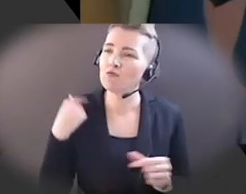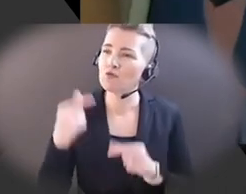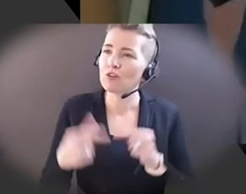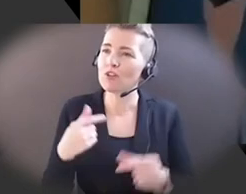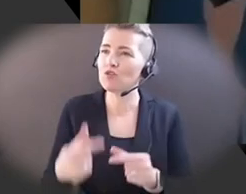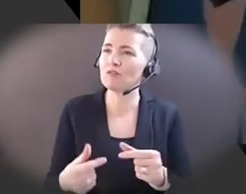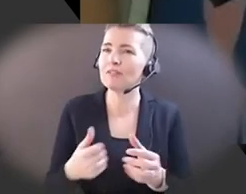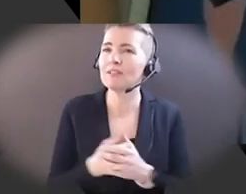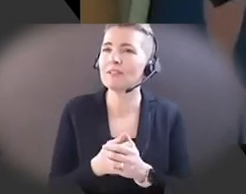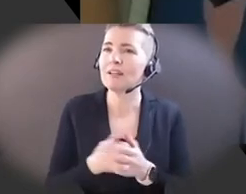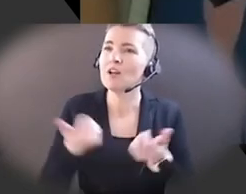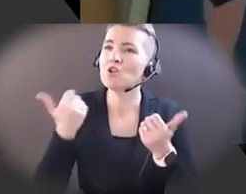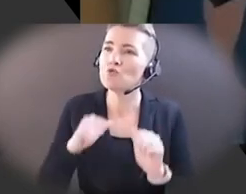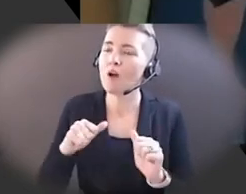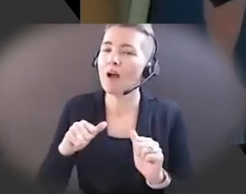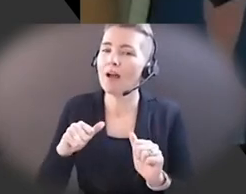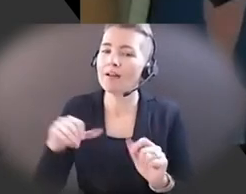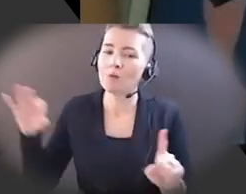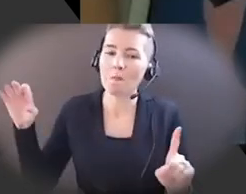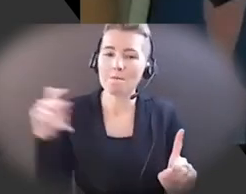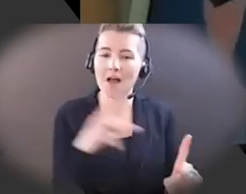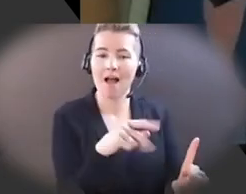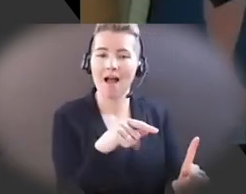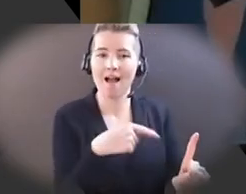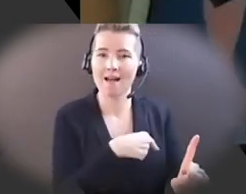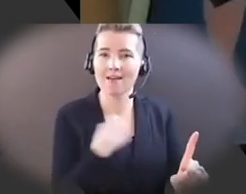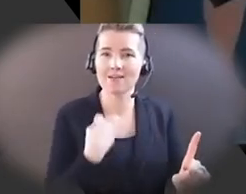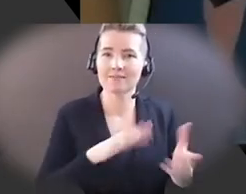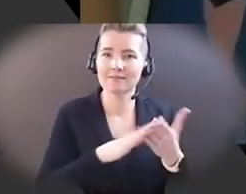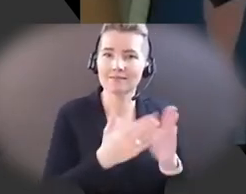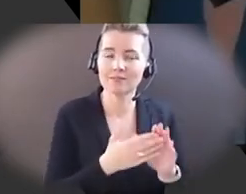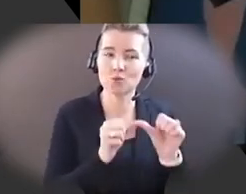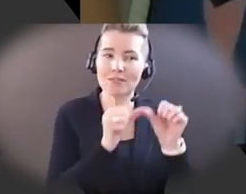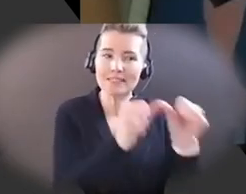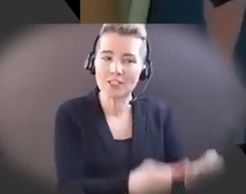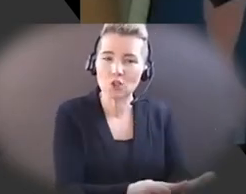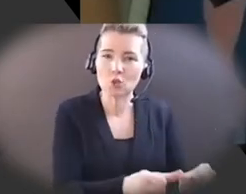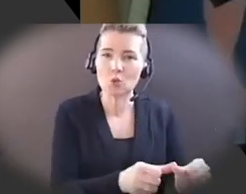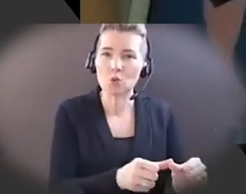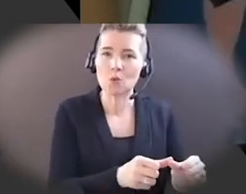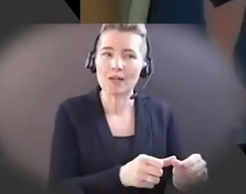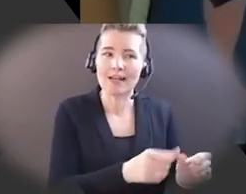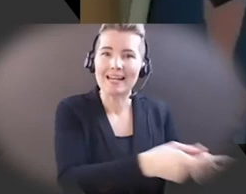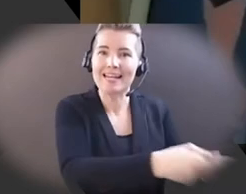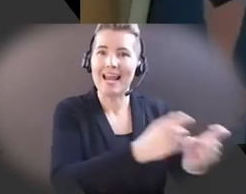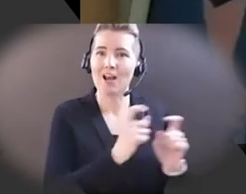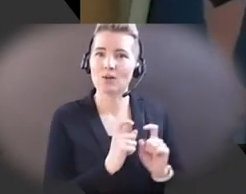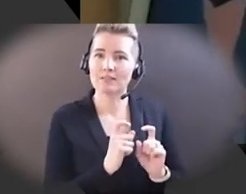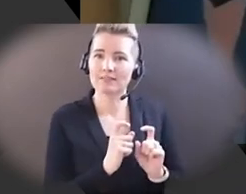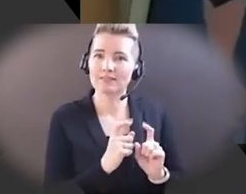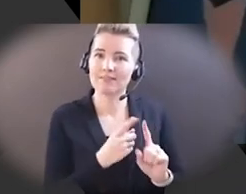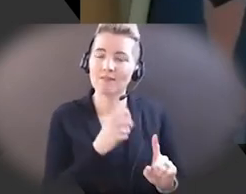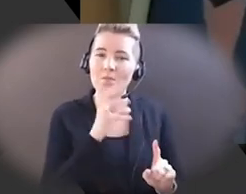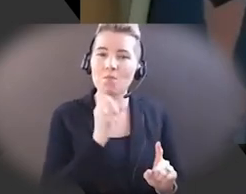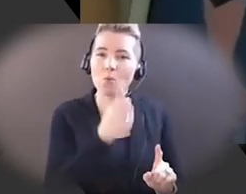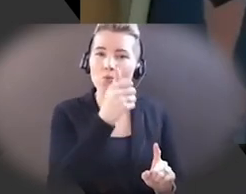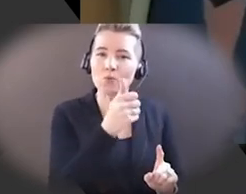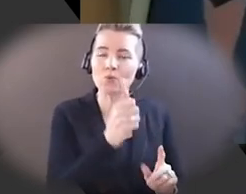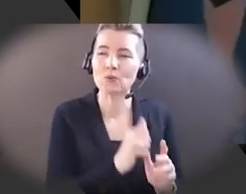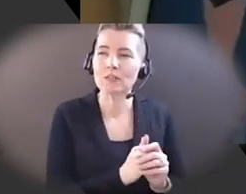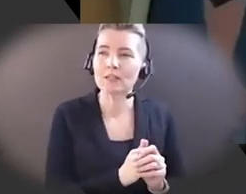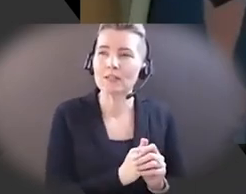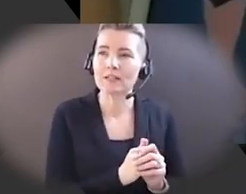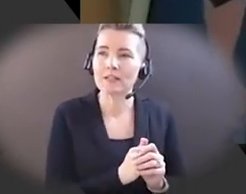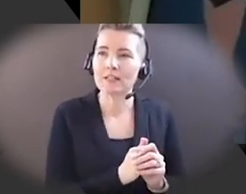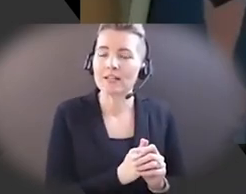come back to Chinatown, to continue and inherit. And what does that mean? And, how can we learn from maybe the